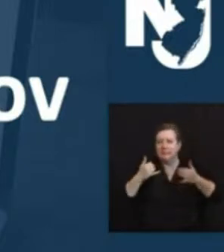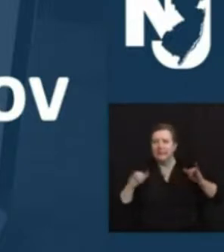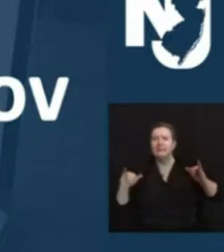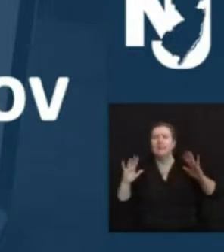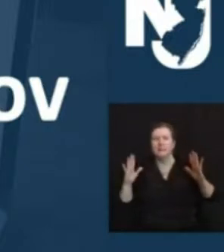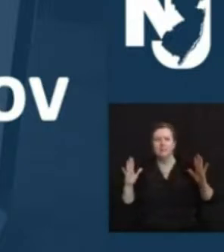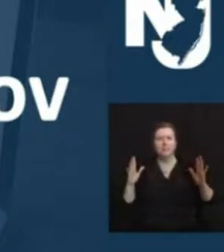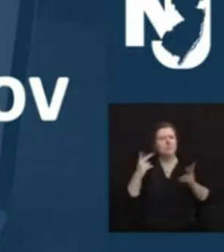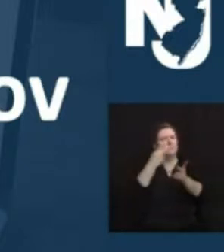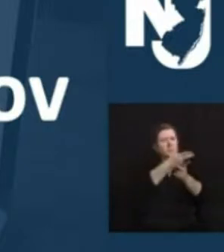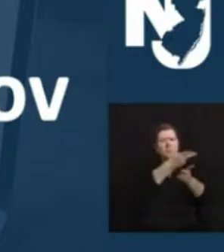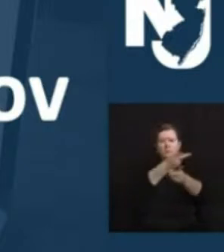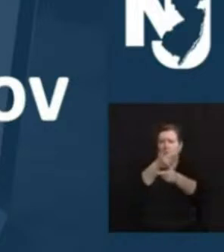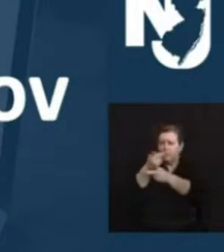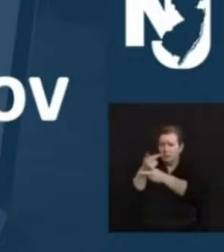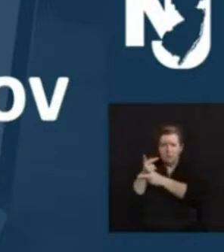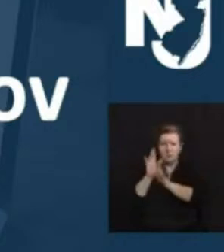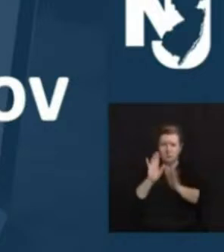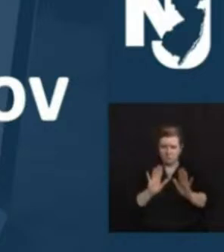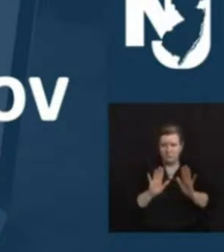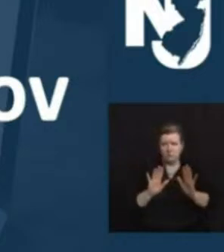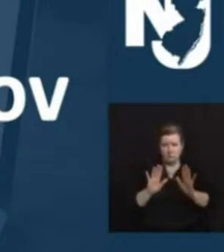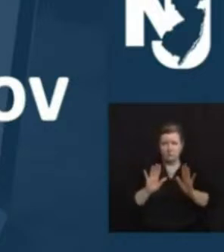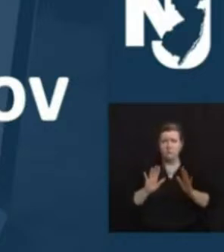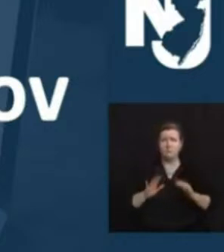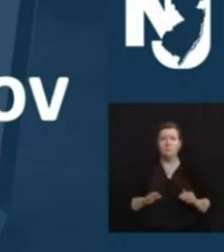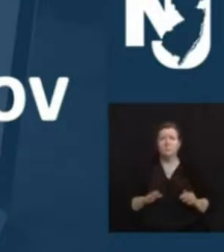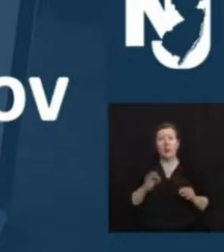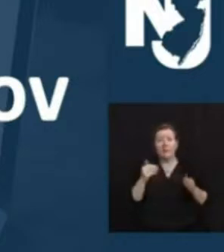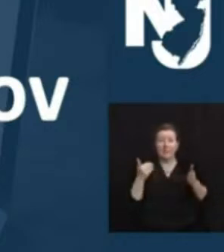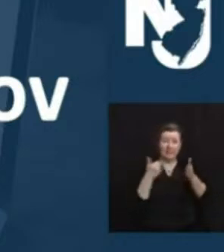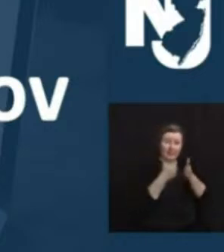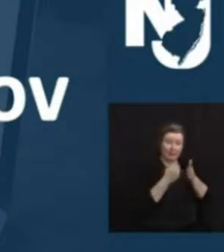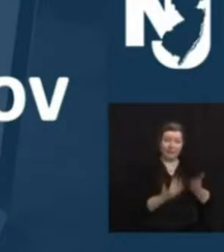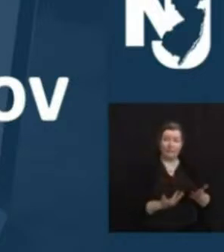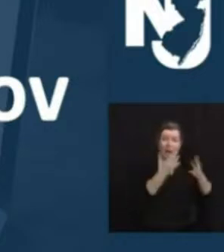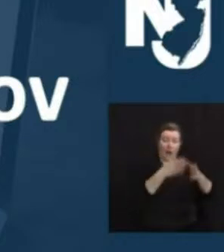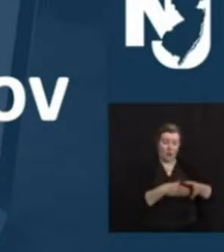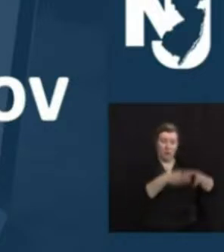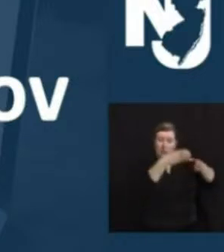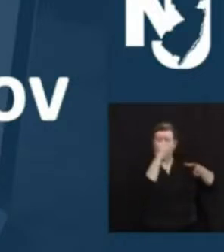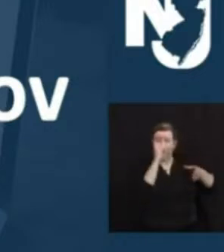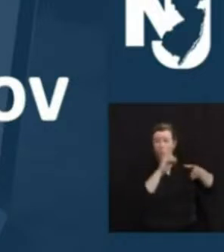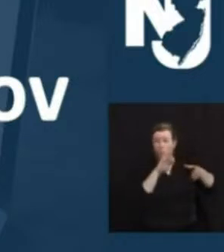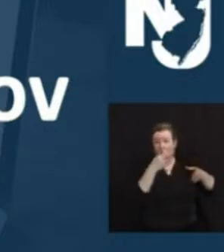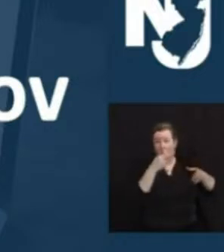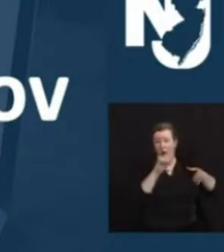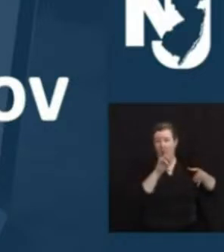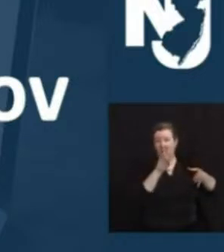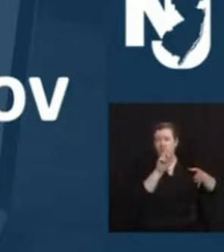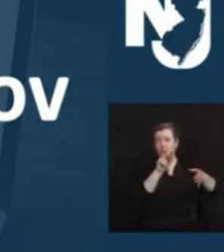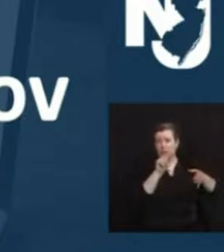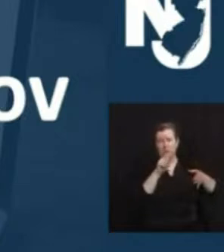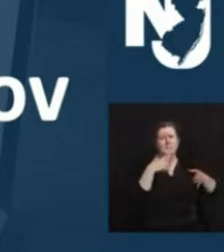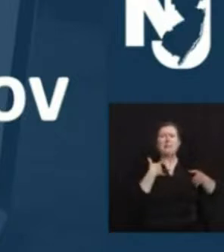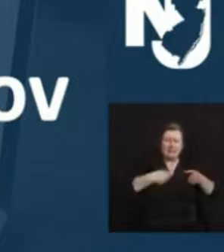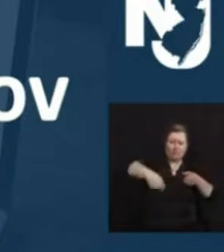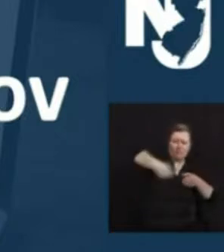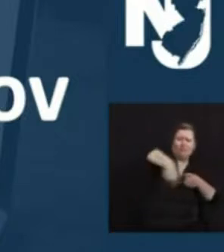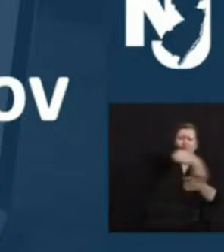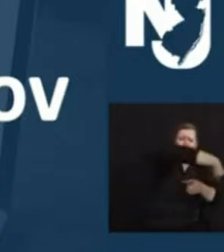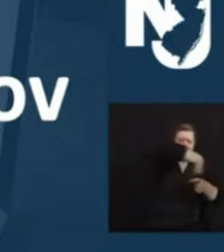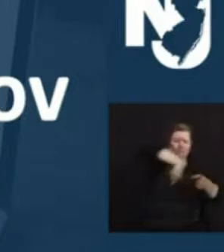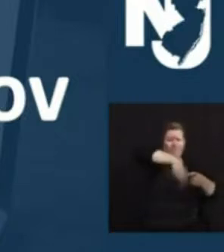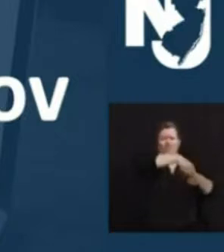to clear the space around fire hydrants. And I would caution everyone to still take care when you're out in the roads or walking